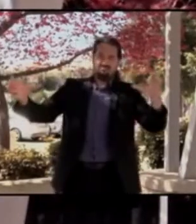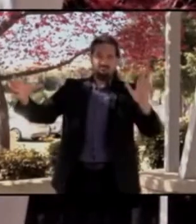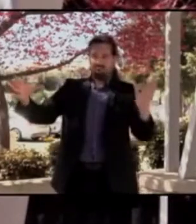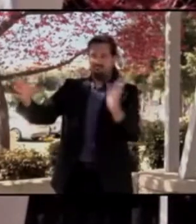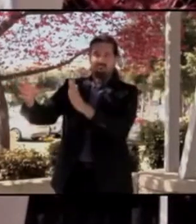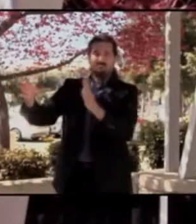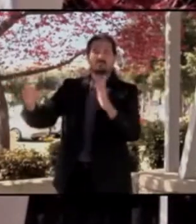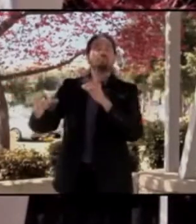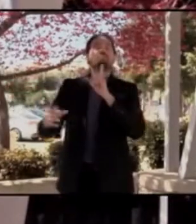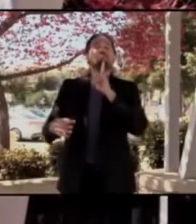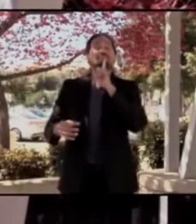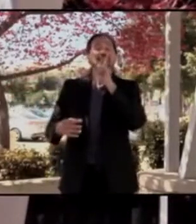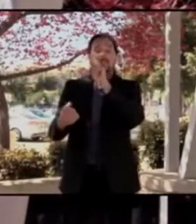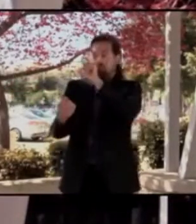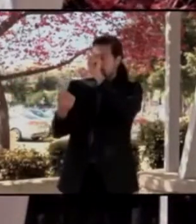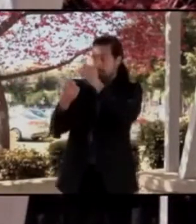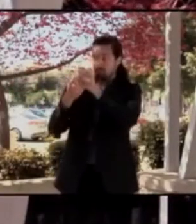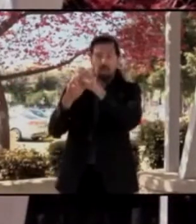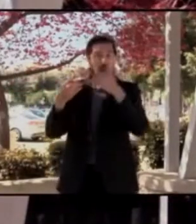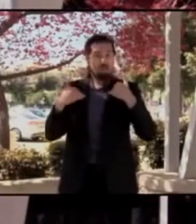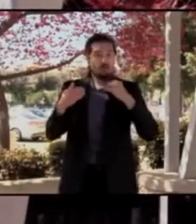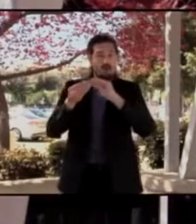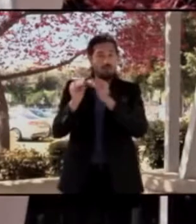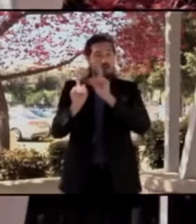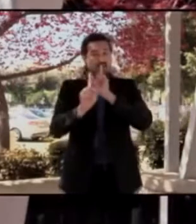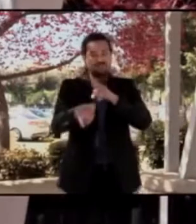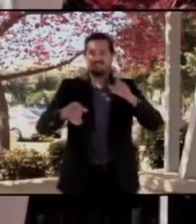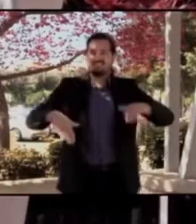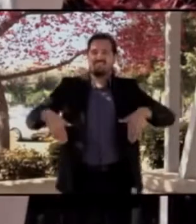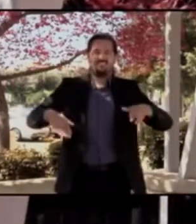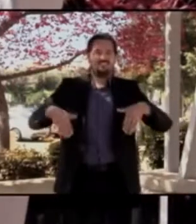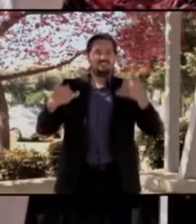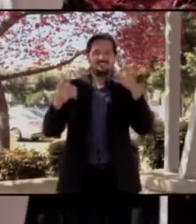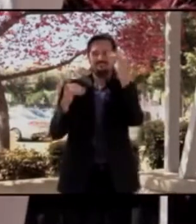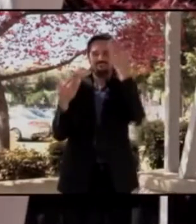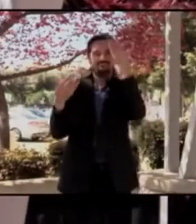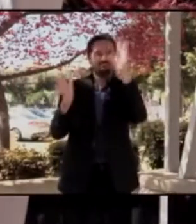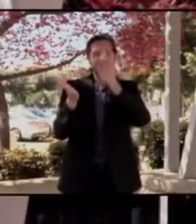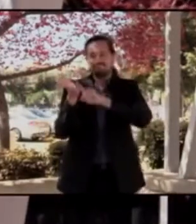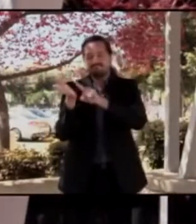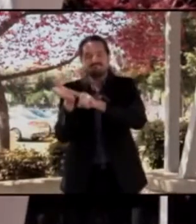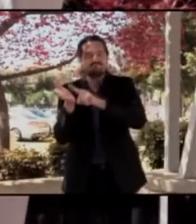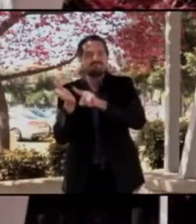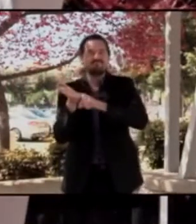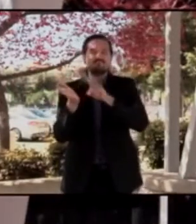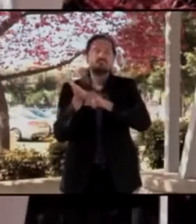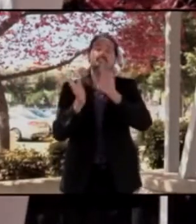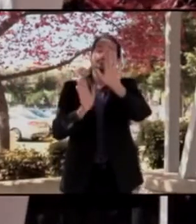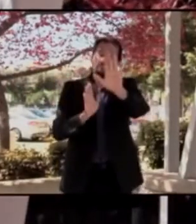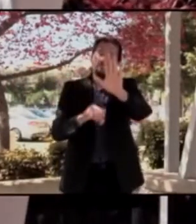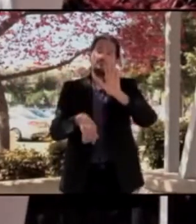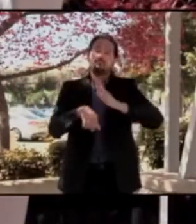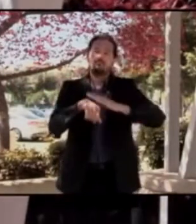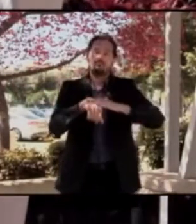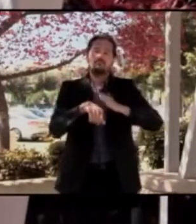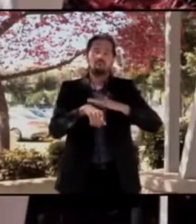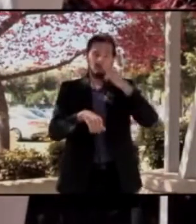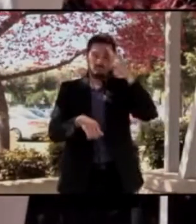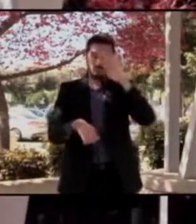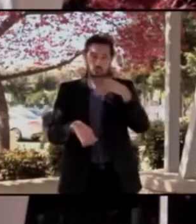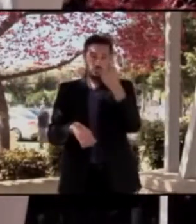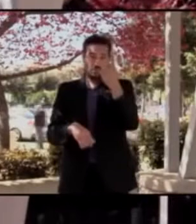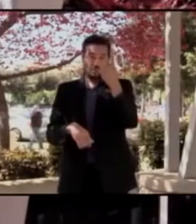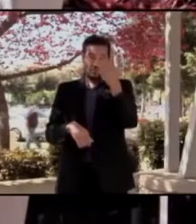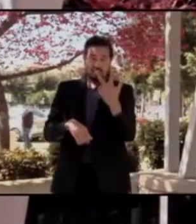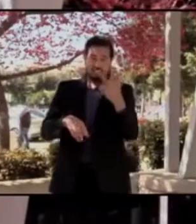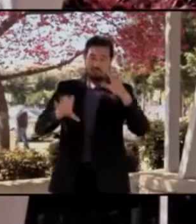is. What we know is that a third of people 16 and over are fully vaccinated,